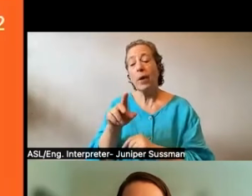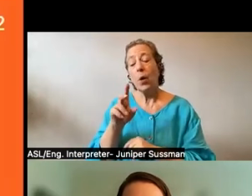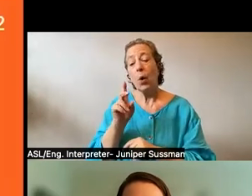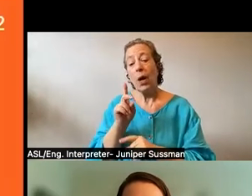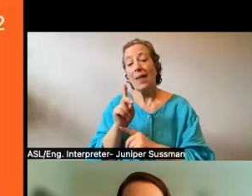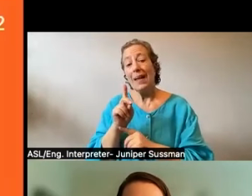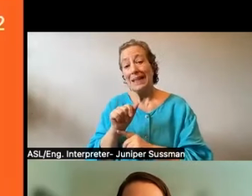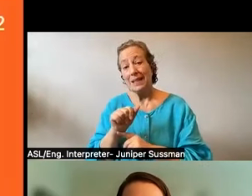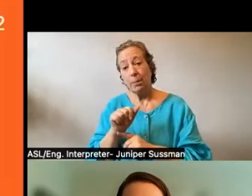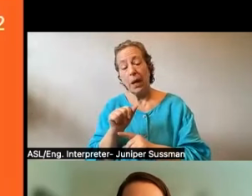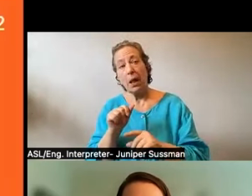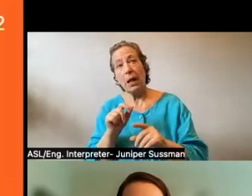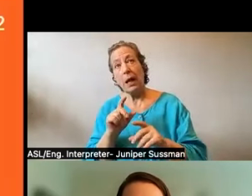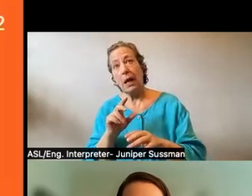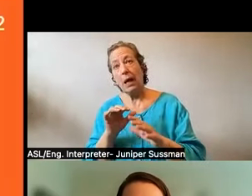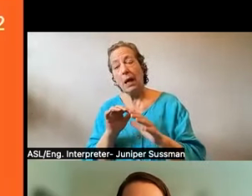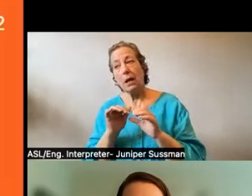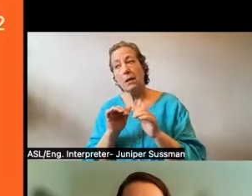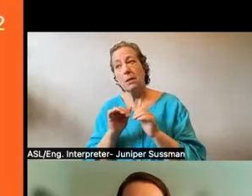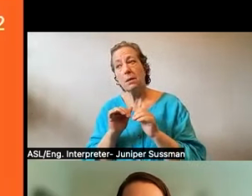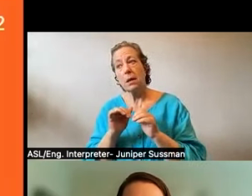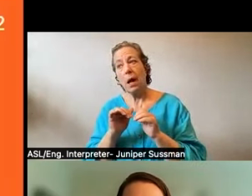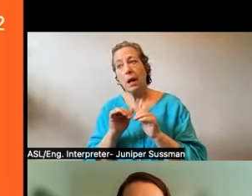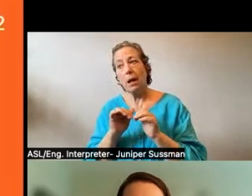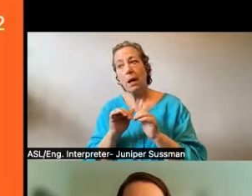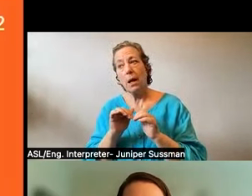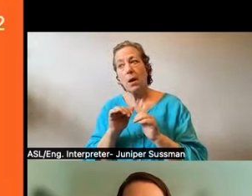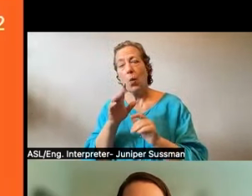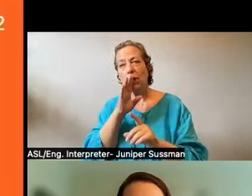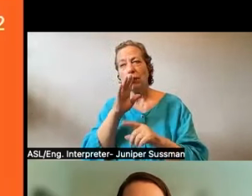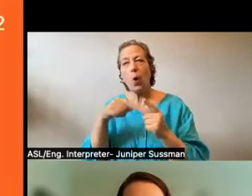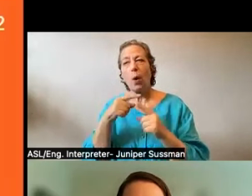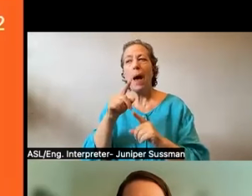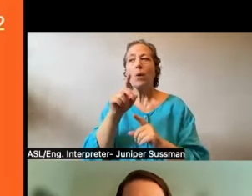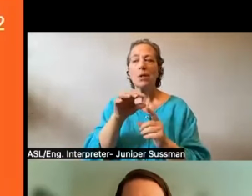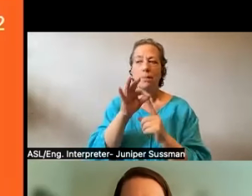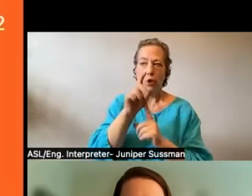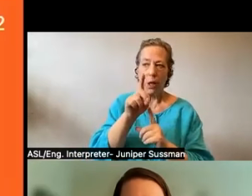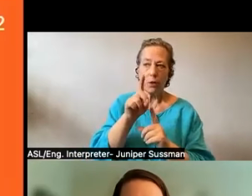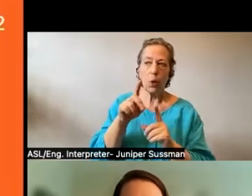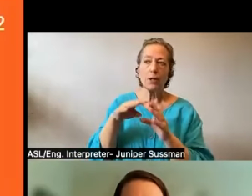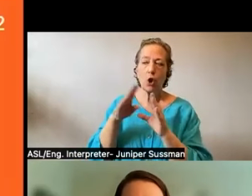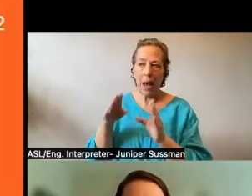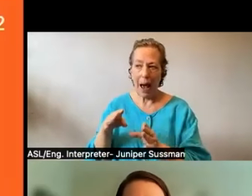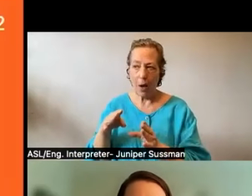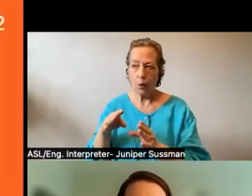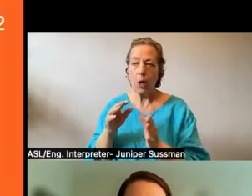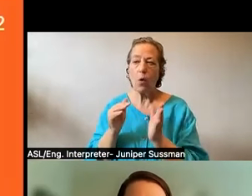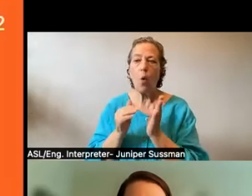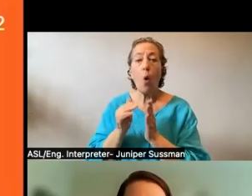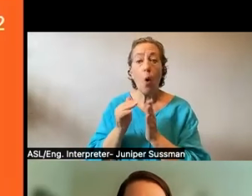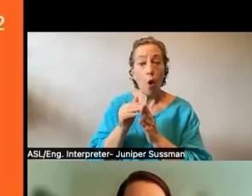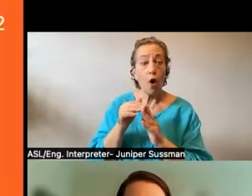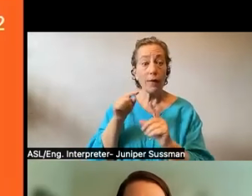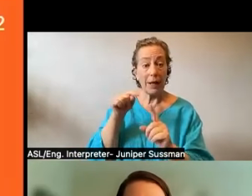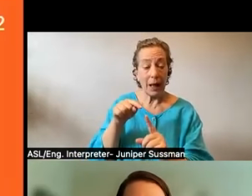the types of cases that we handled, I spoke about special education and housing conditions. We often had cases